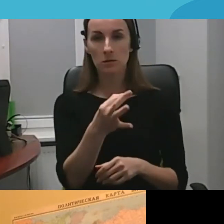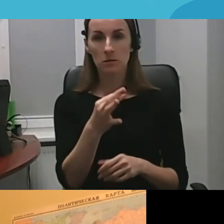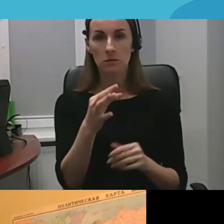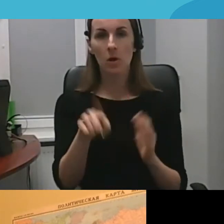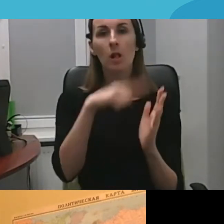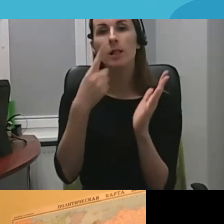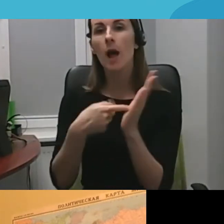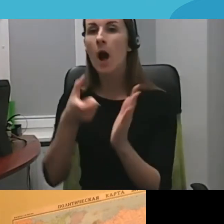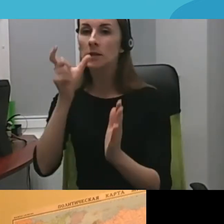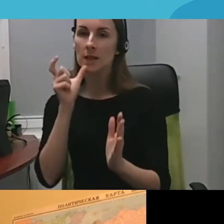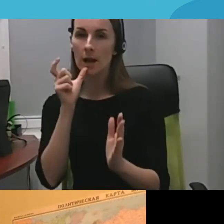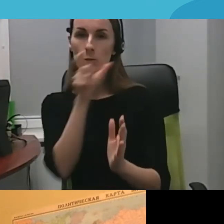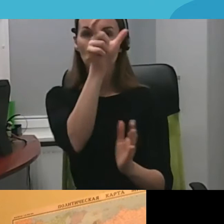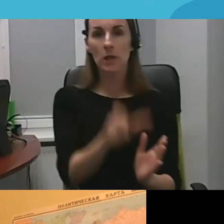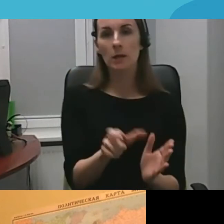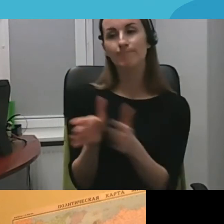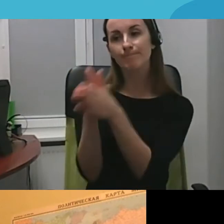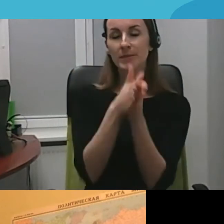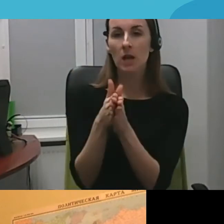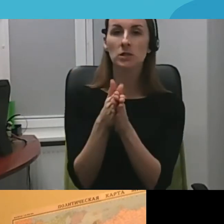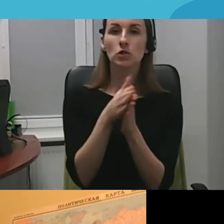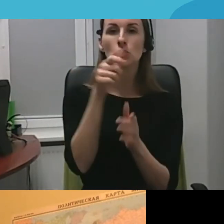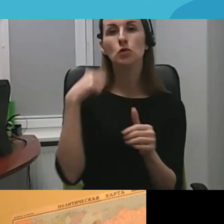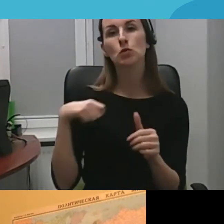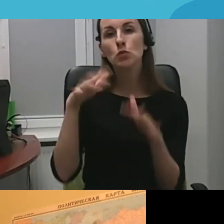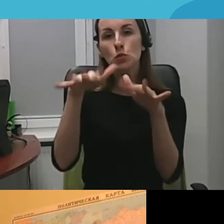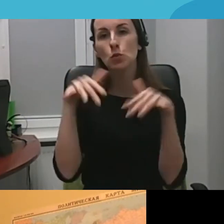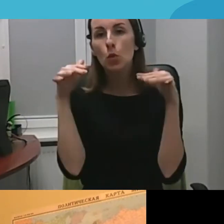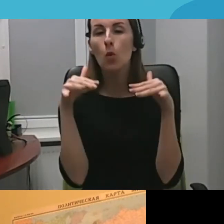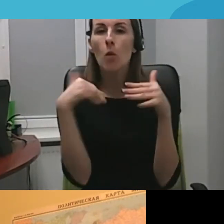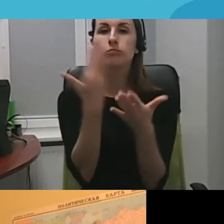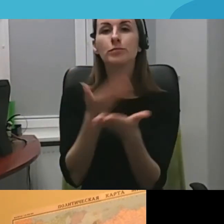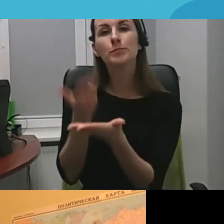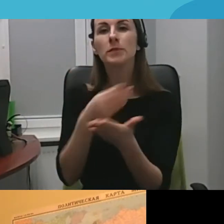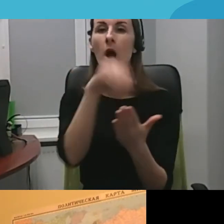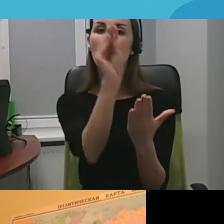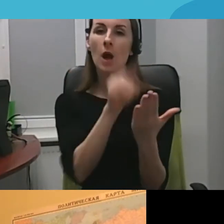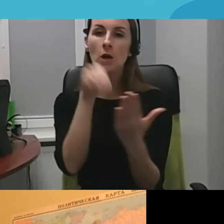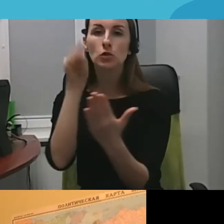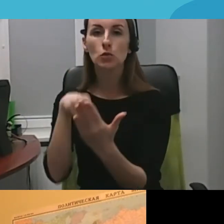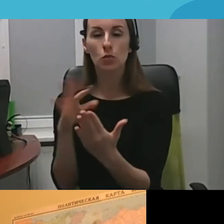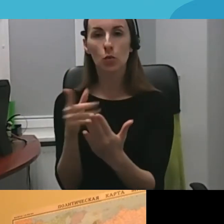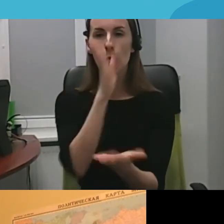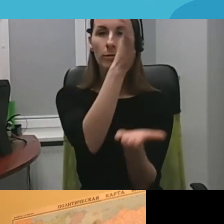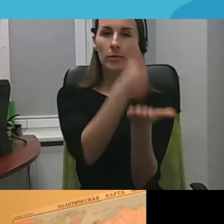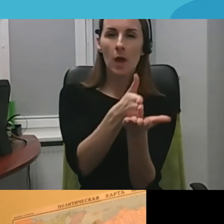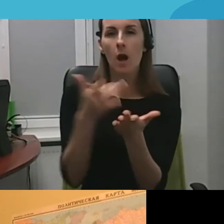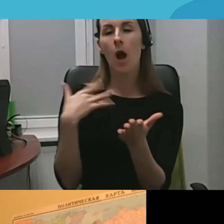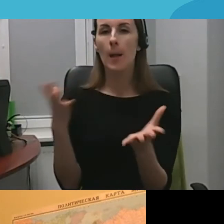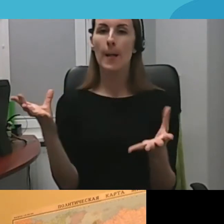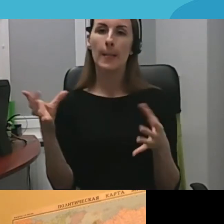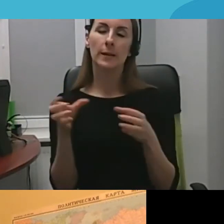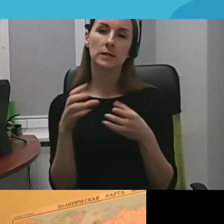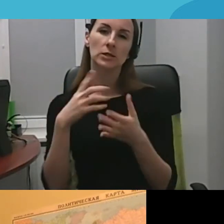the questions, raise them to anyone, like directly or generally to the entire group.